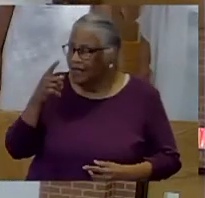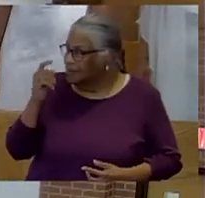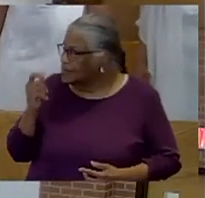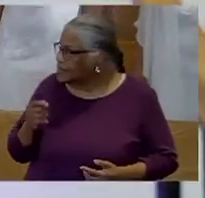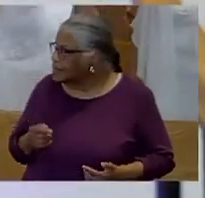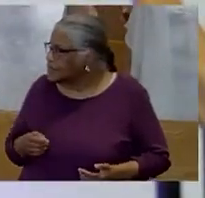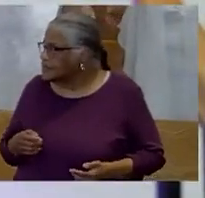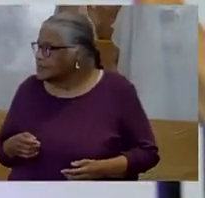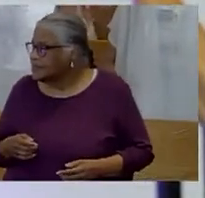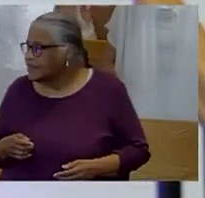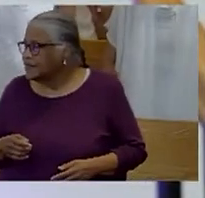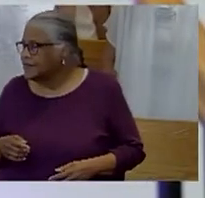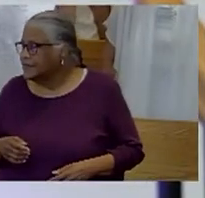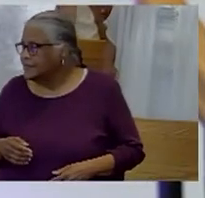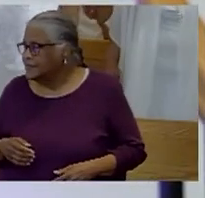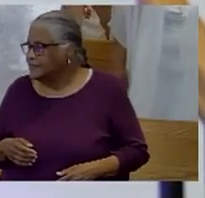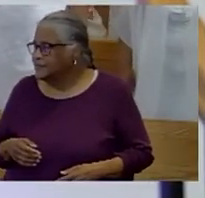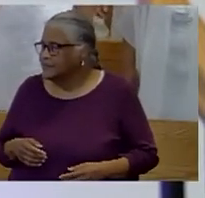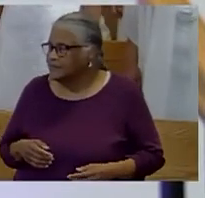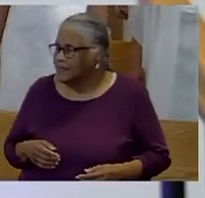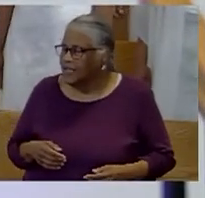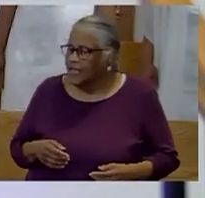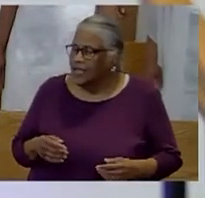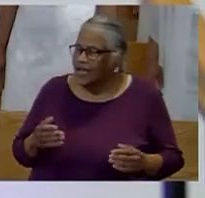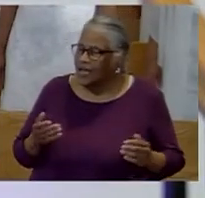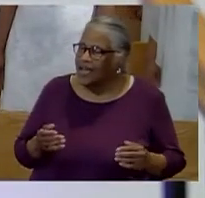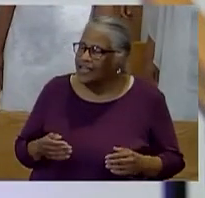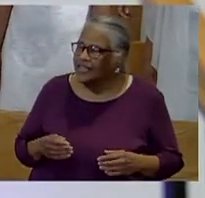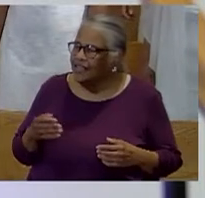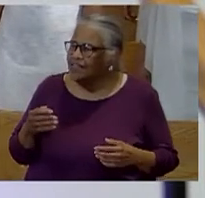We can face our tomorrows.